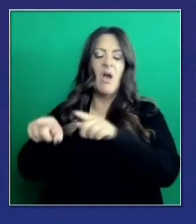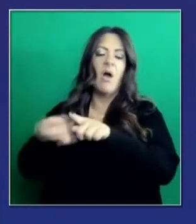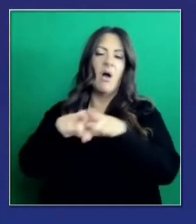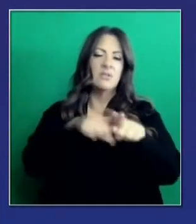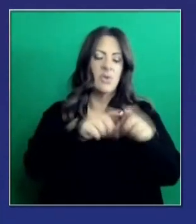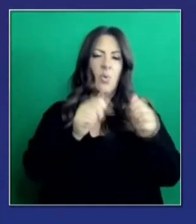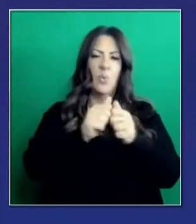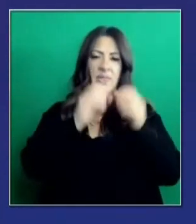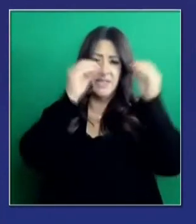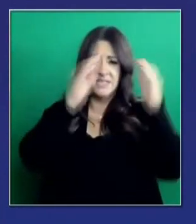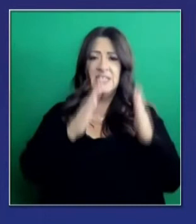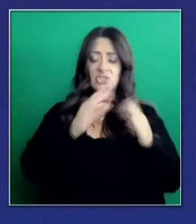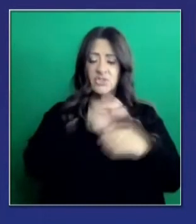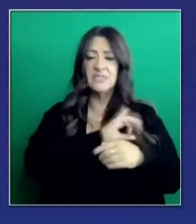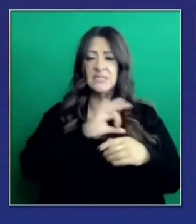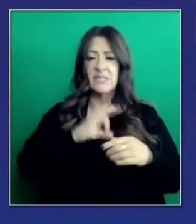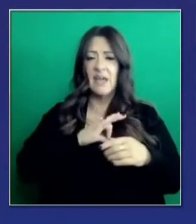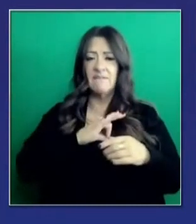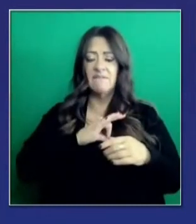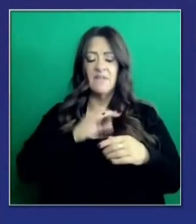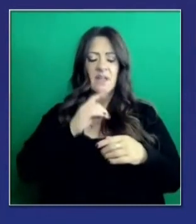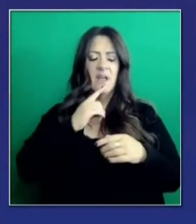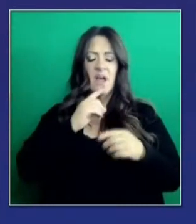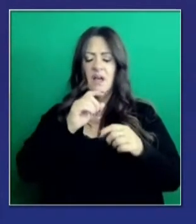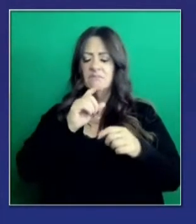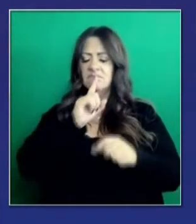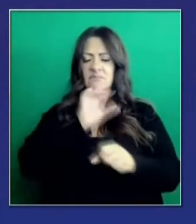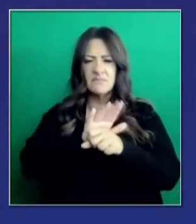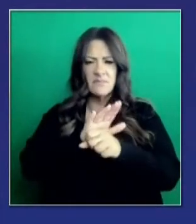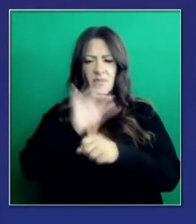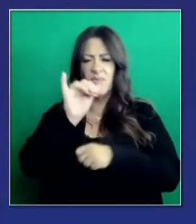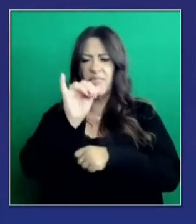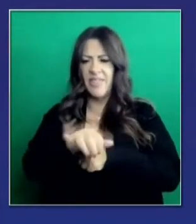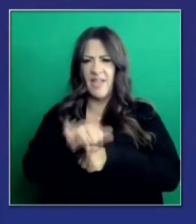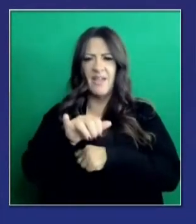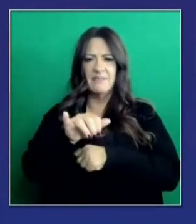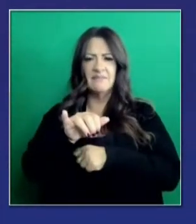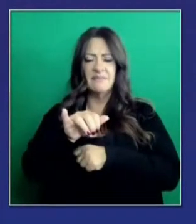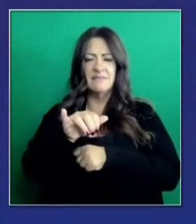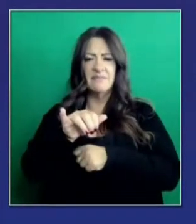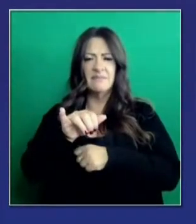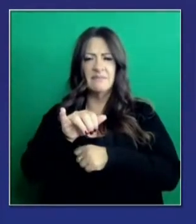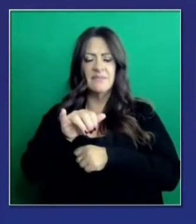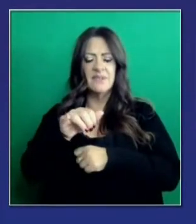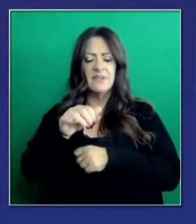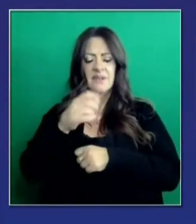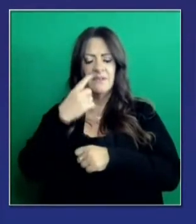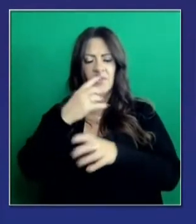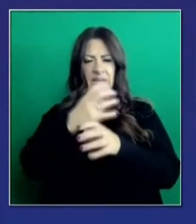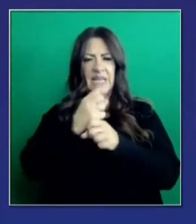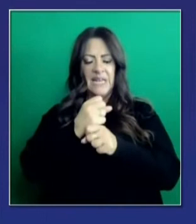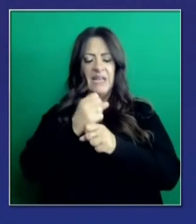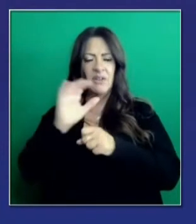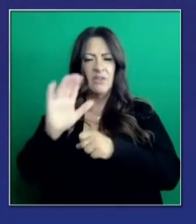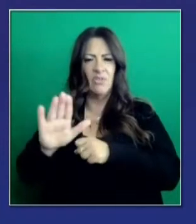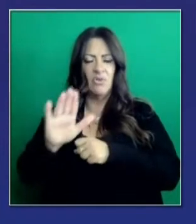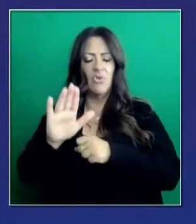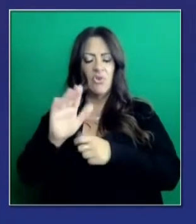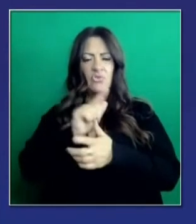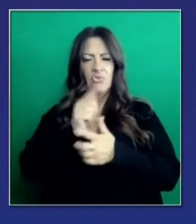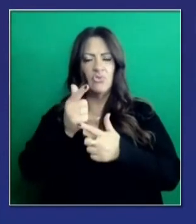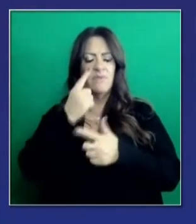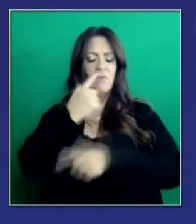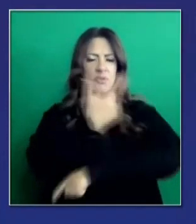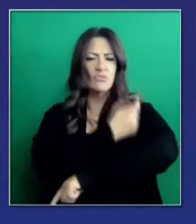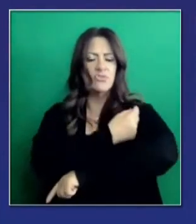that is firm in terms of our prioritization. As it relates to the deeper issues, here's a great opportunity. I'm sort of smiling when you asked the question,